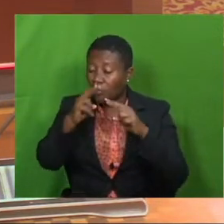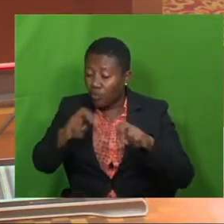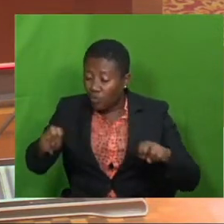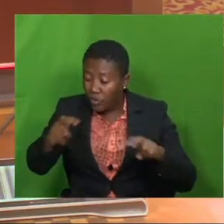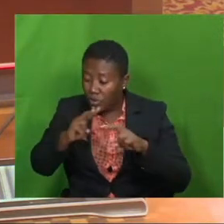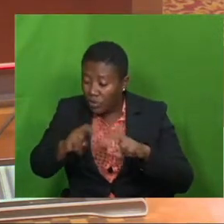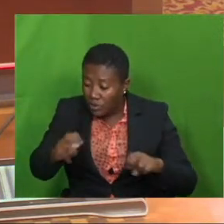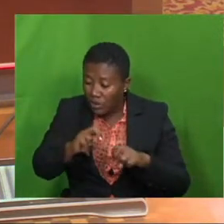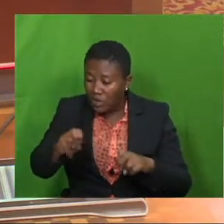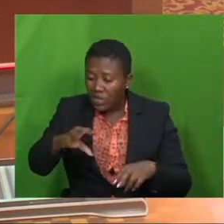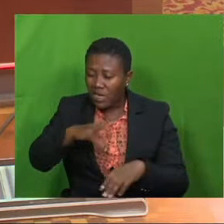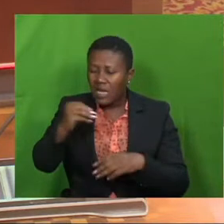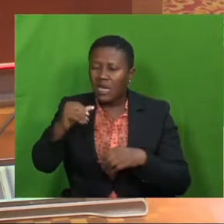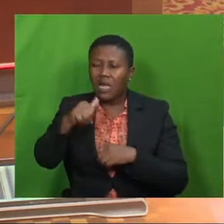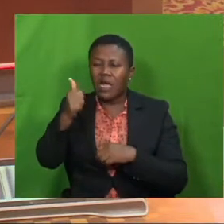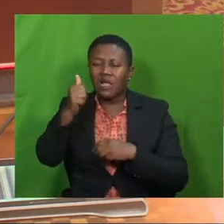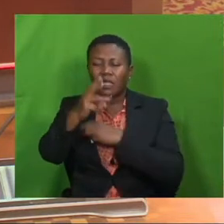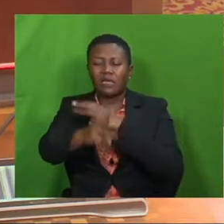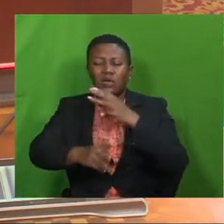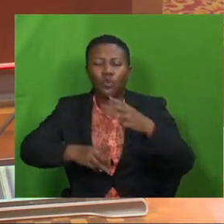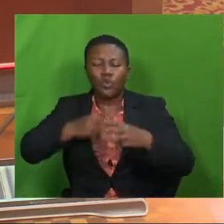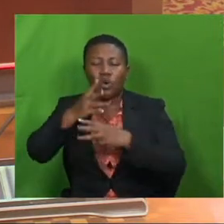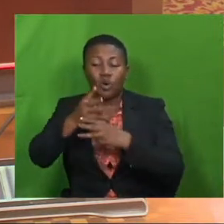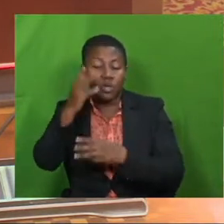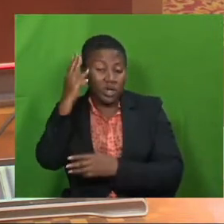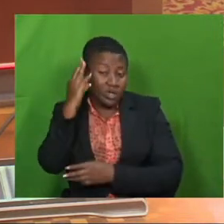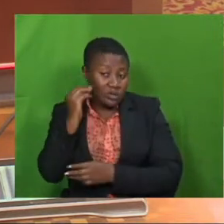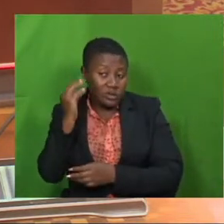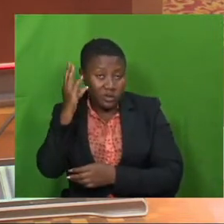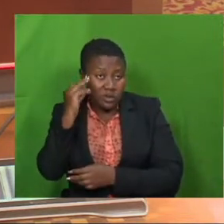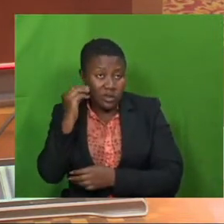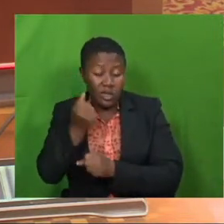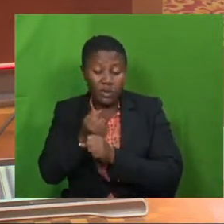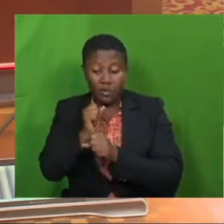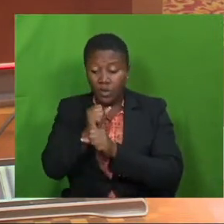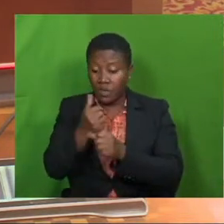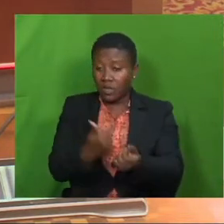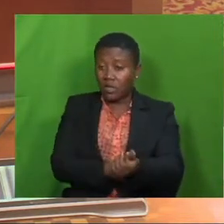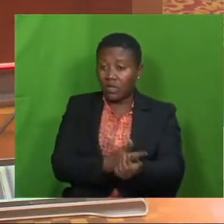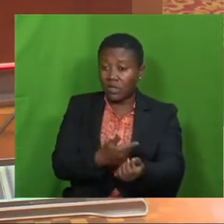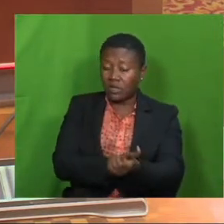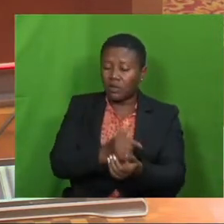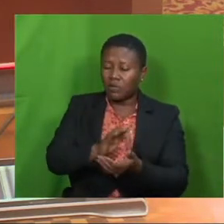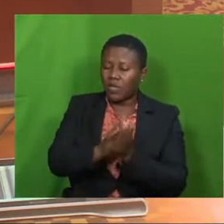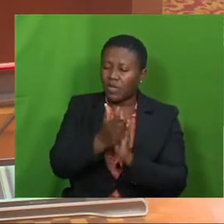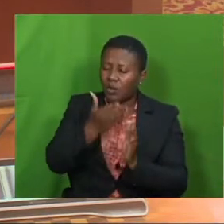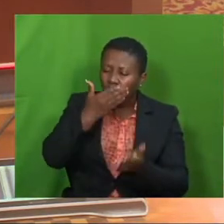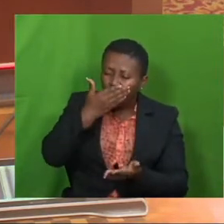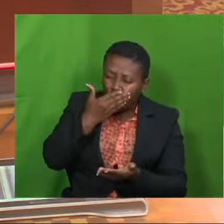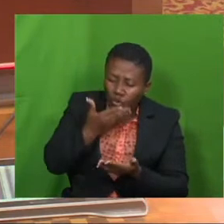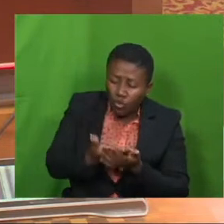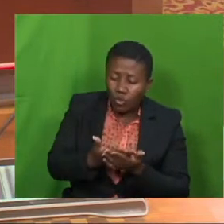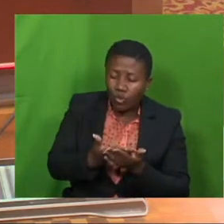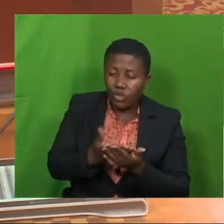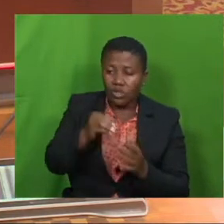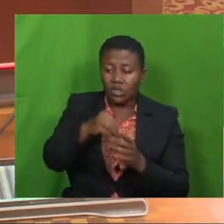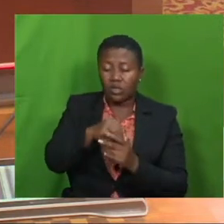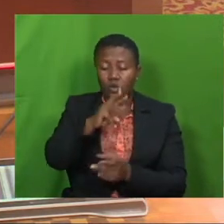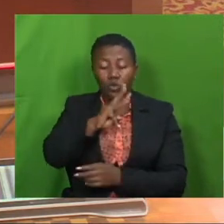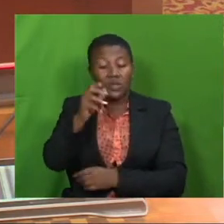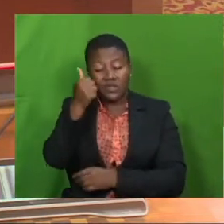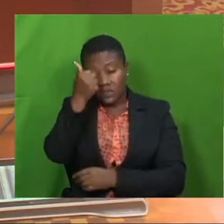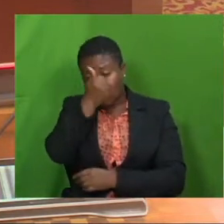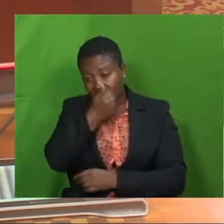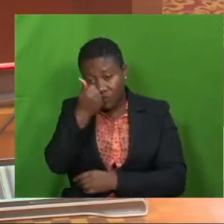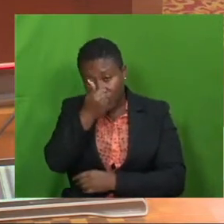enrich our efforts in making Ghana the flagship of socio-political economic advancement in West Africa in particular